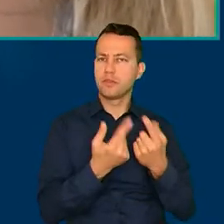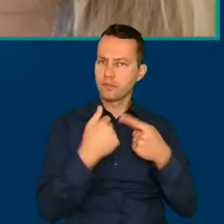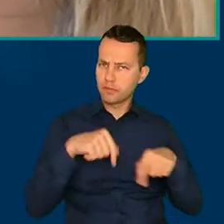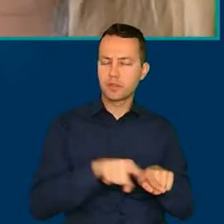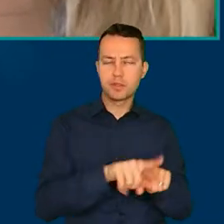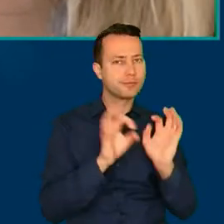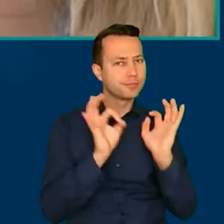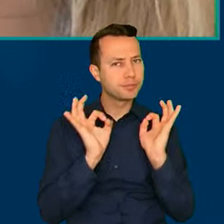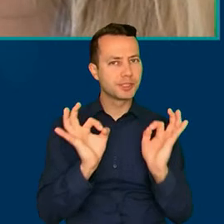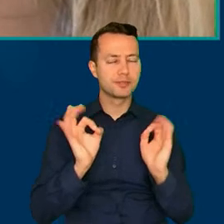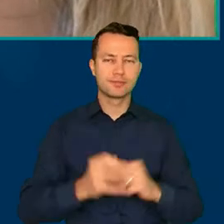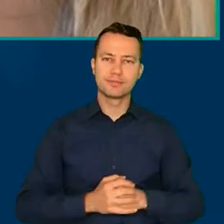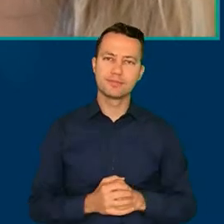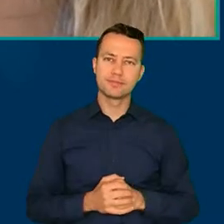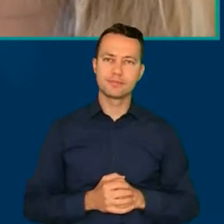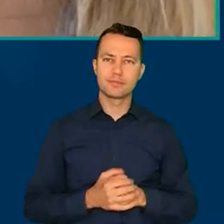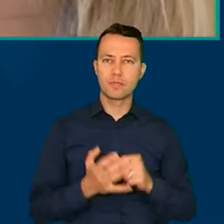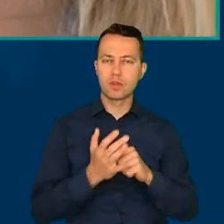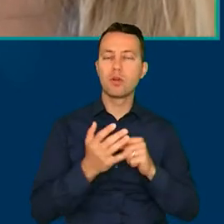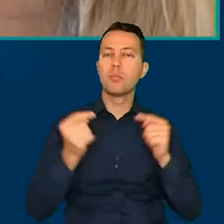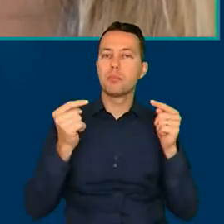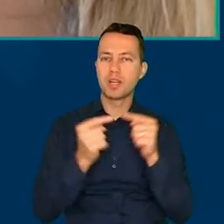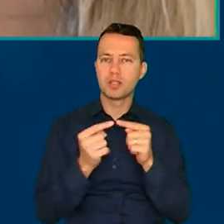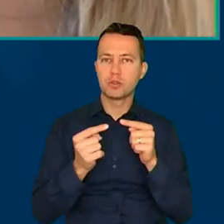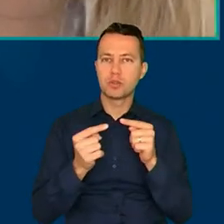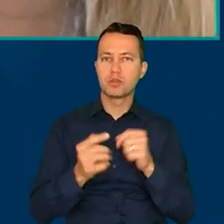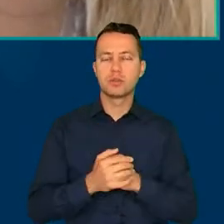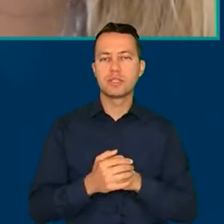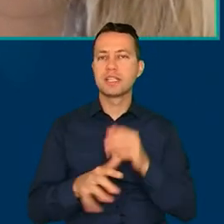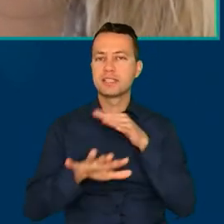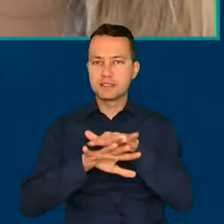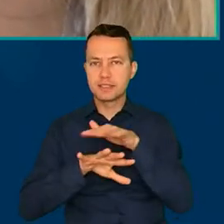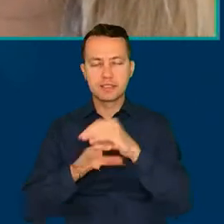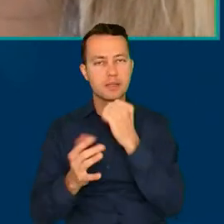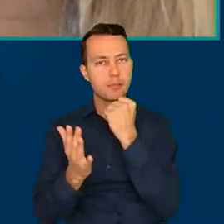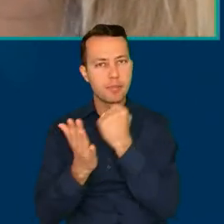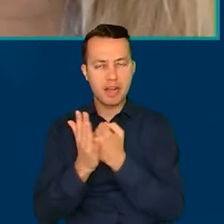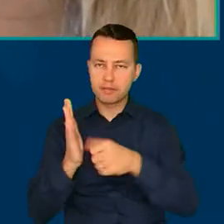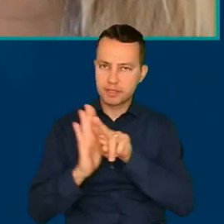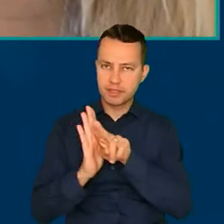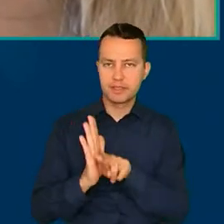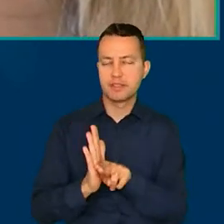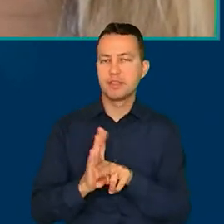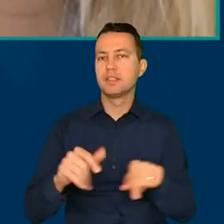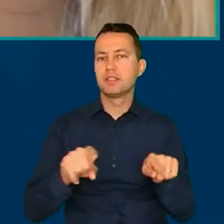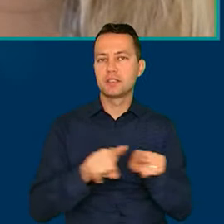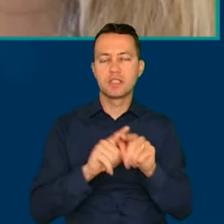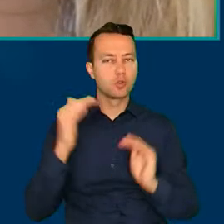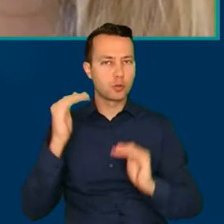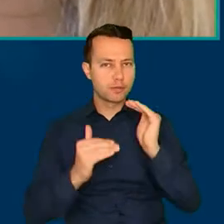also sustainability reporting expectations that are coming out, which I'll speak to in a little bit as well.